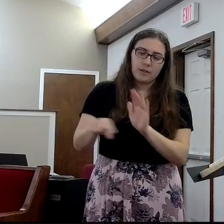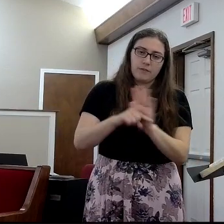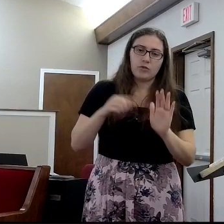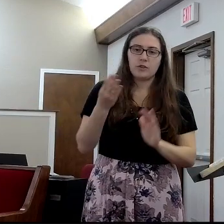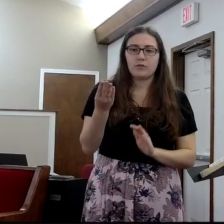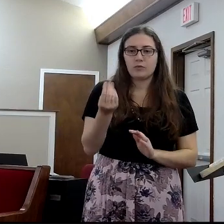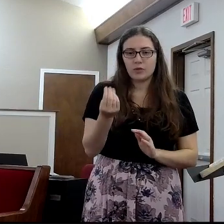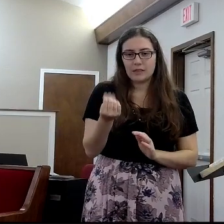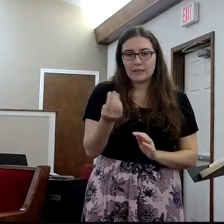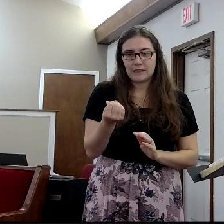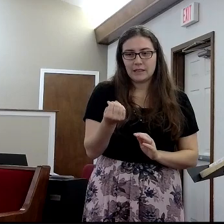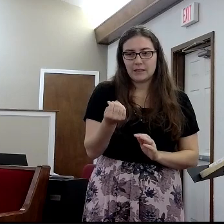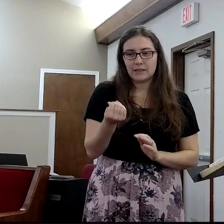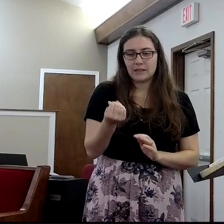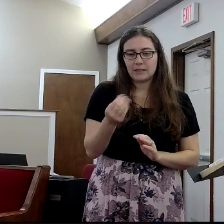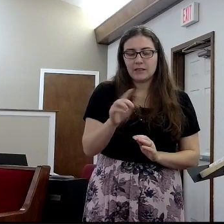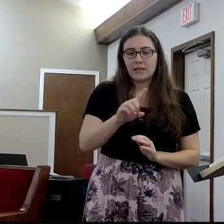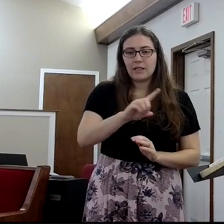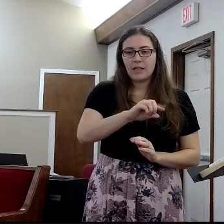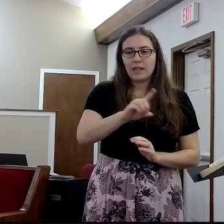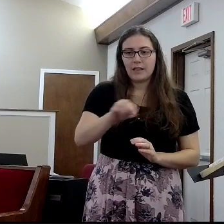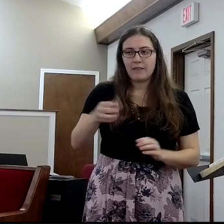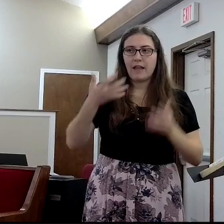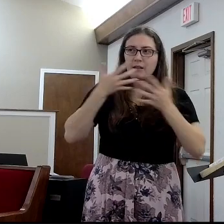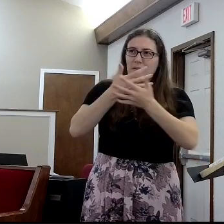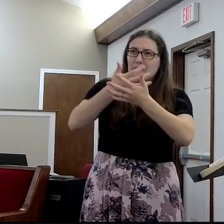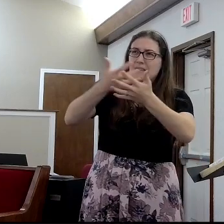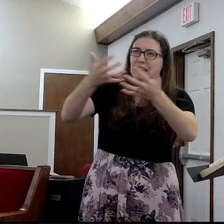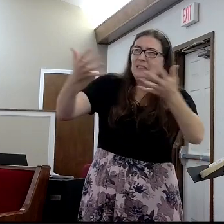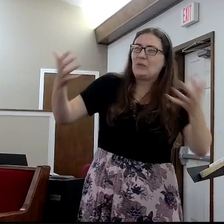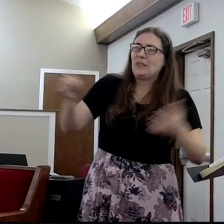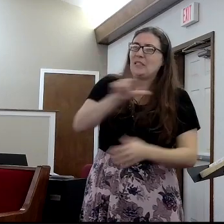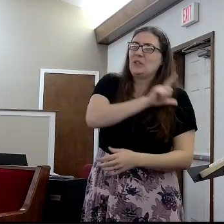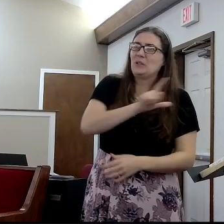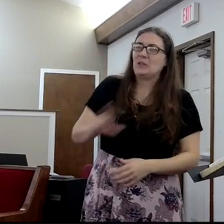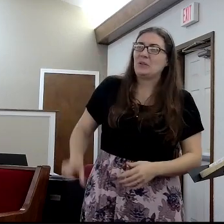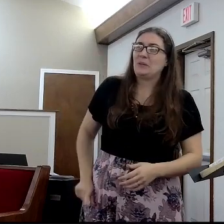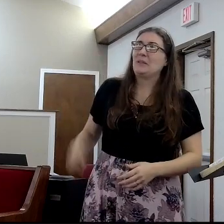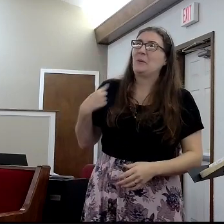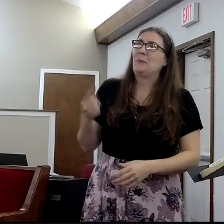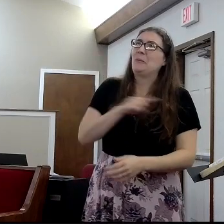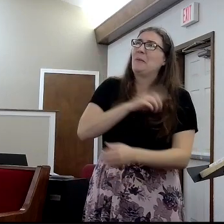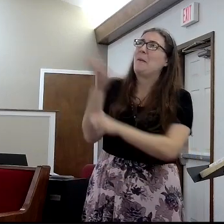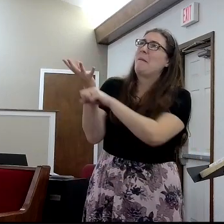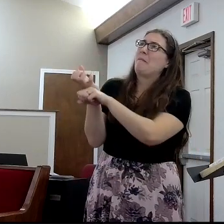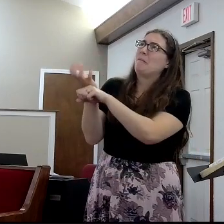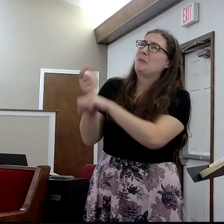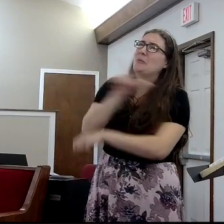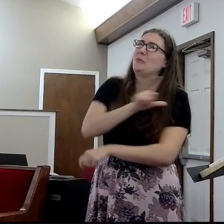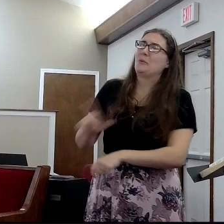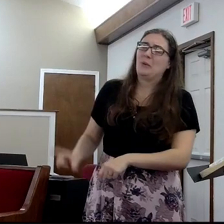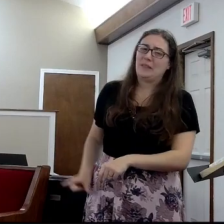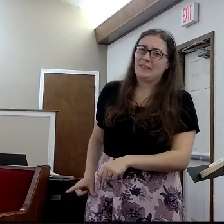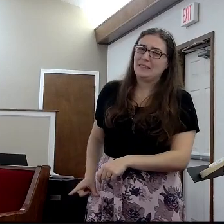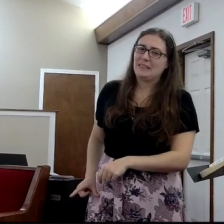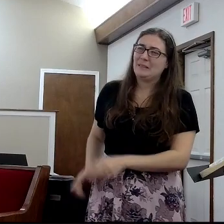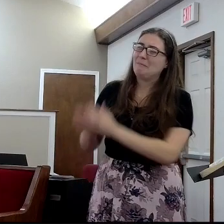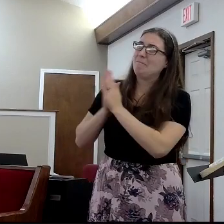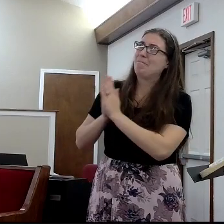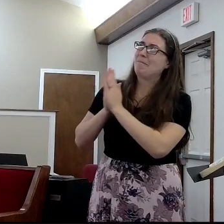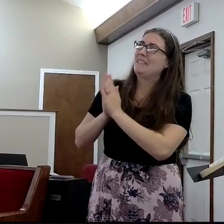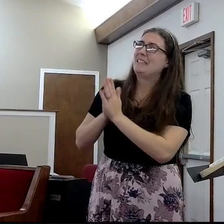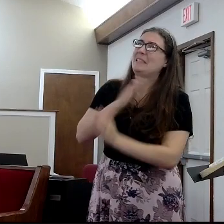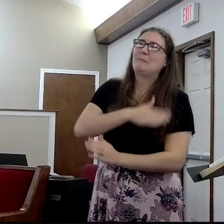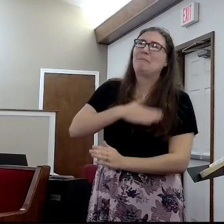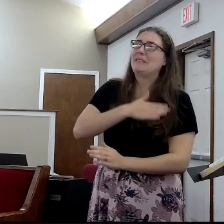But look in verse 14. So it says, "Wherefore they cried unto the Lord," all caps Lord, "and said, We